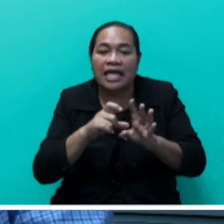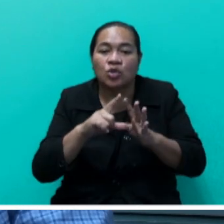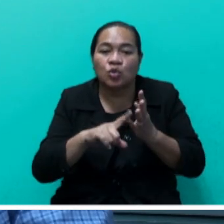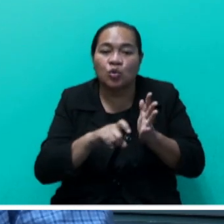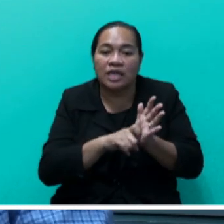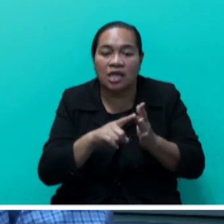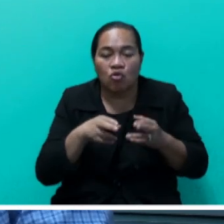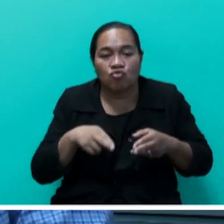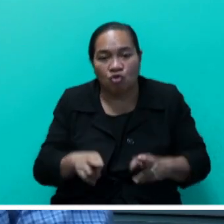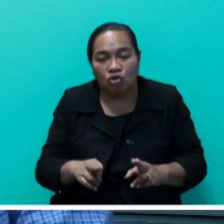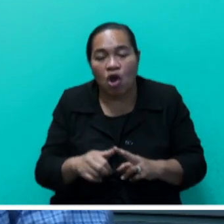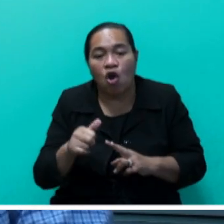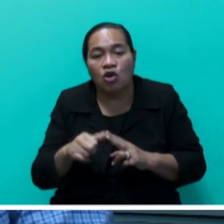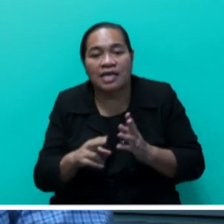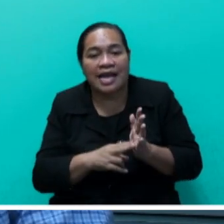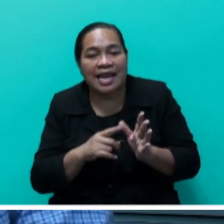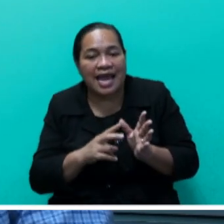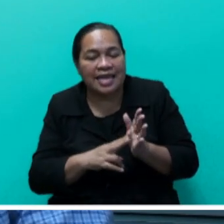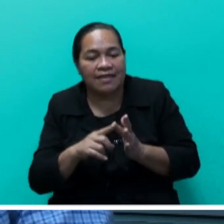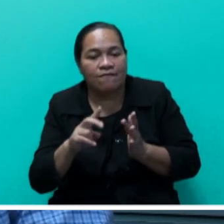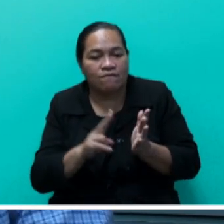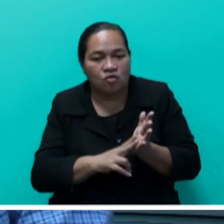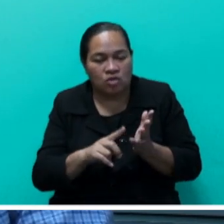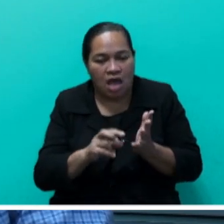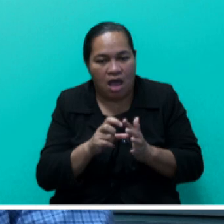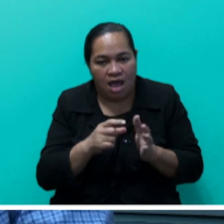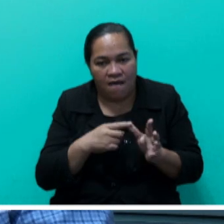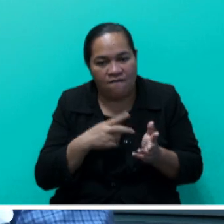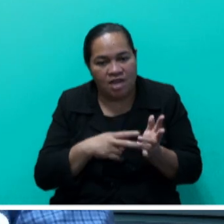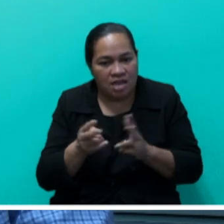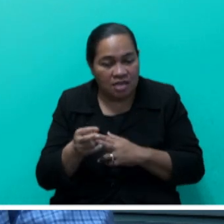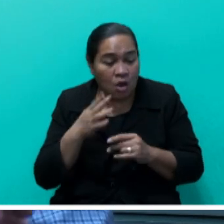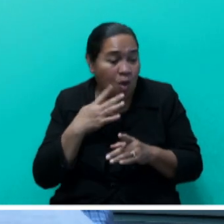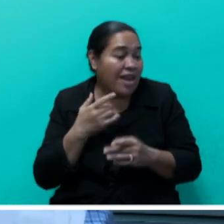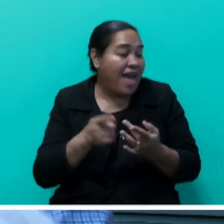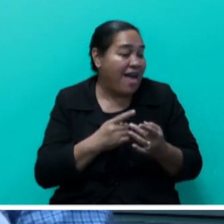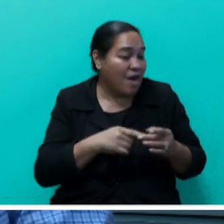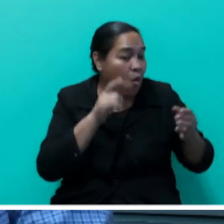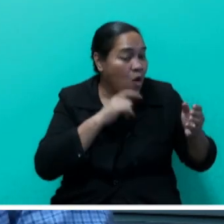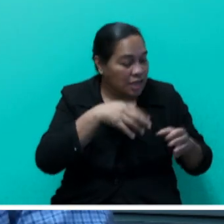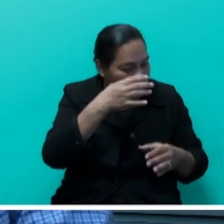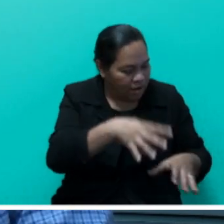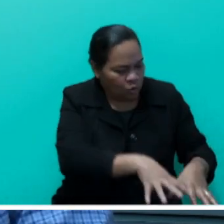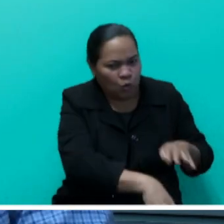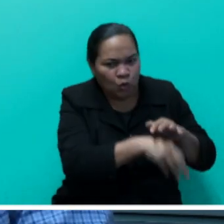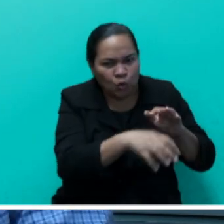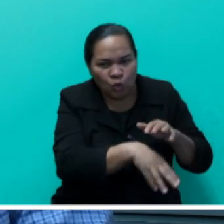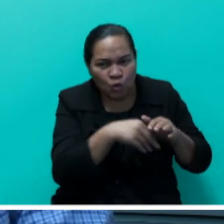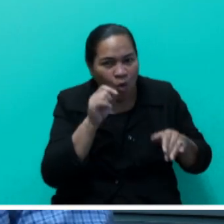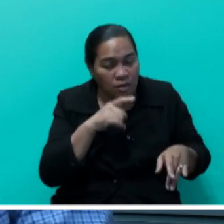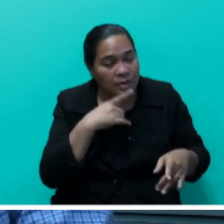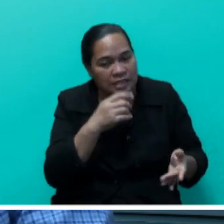and Nani Wunda village once the new Nalilianga water source is secured. Nasasa water